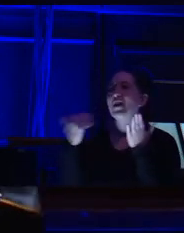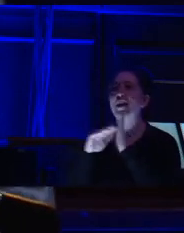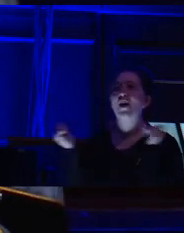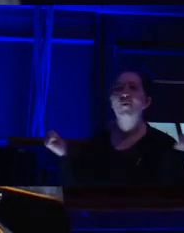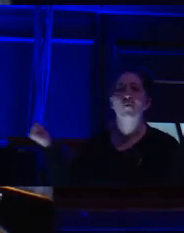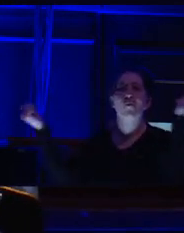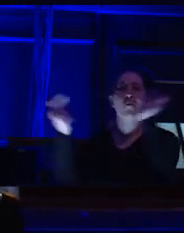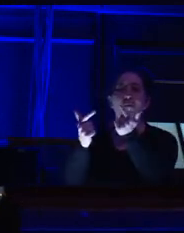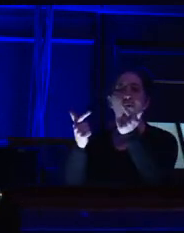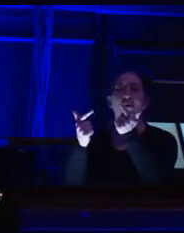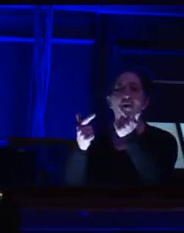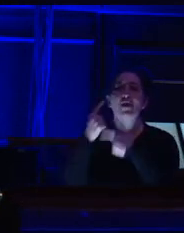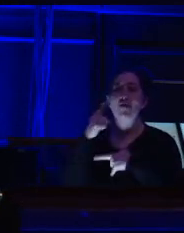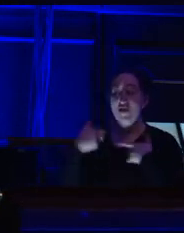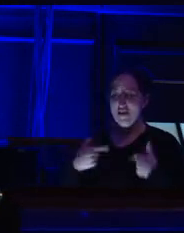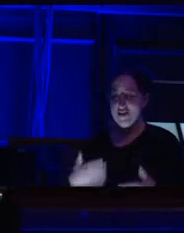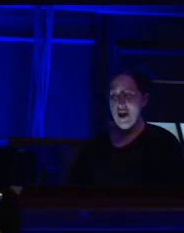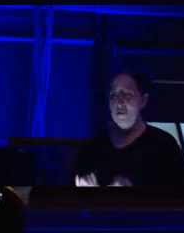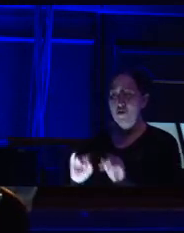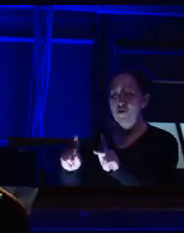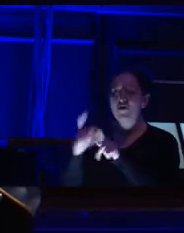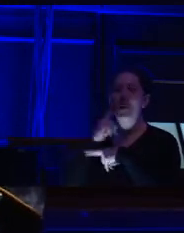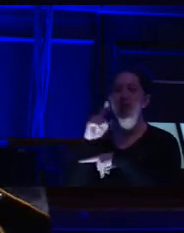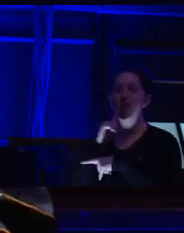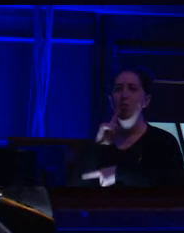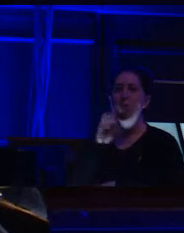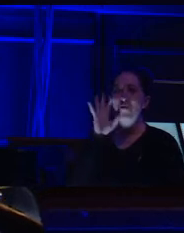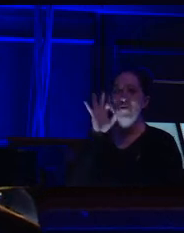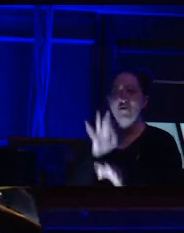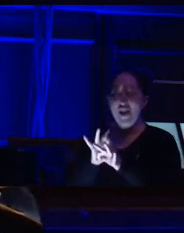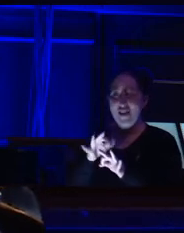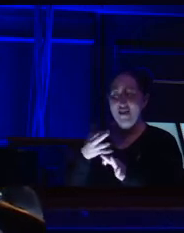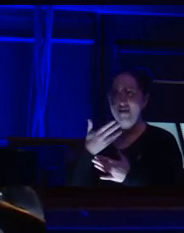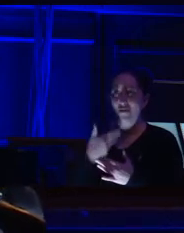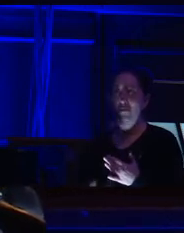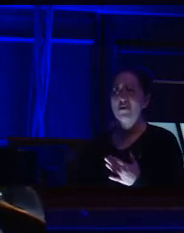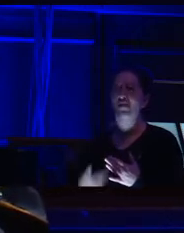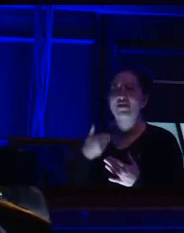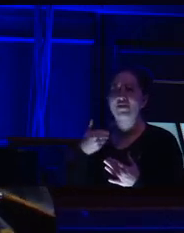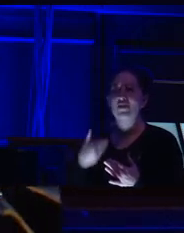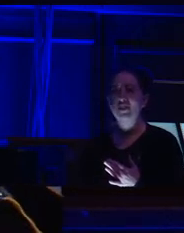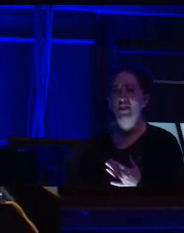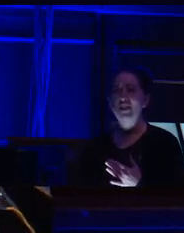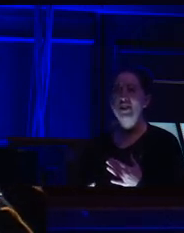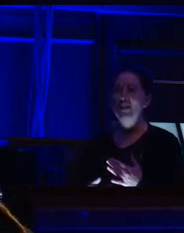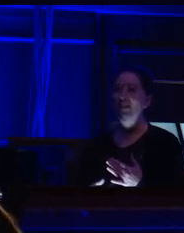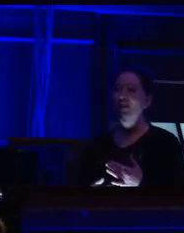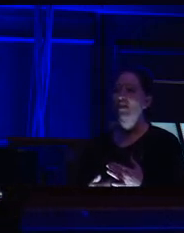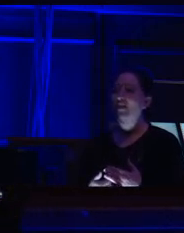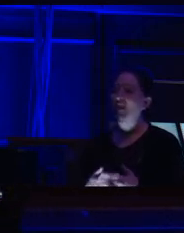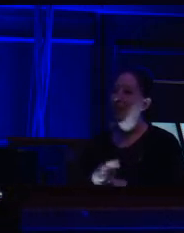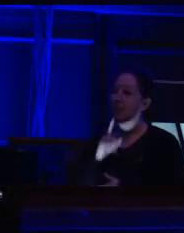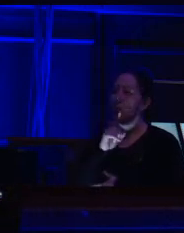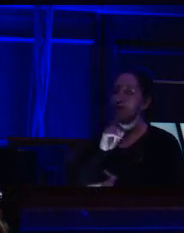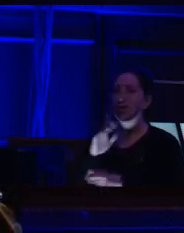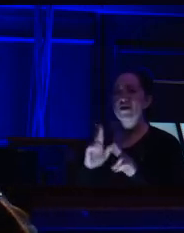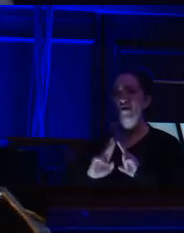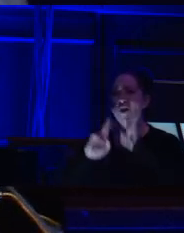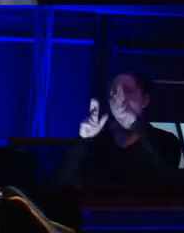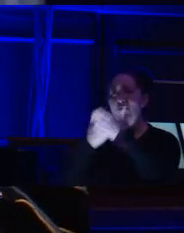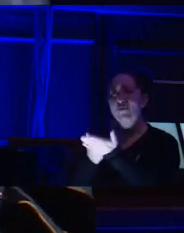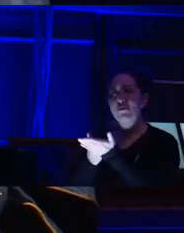you, for this opportunity and for your faith in me. It is a singular honor and